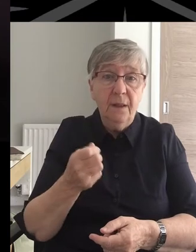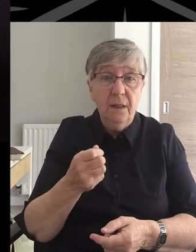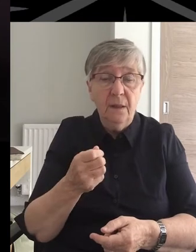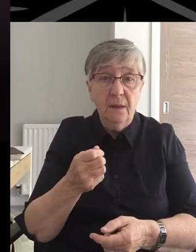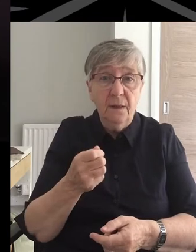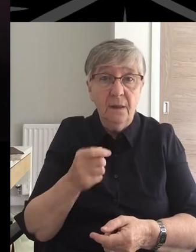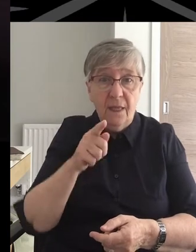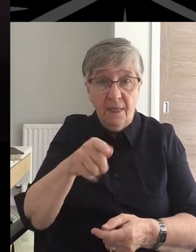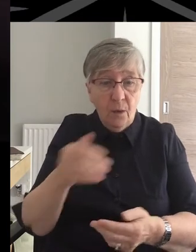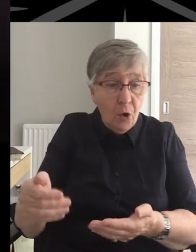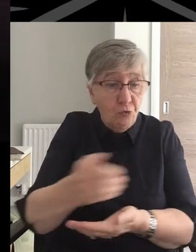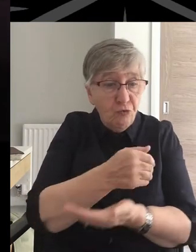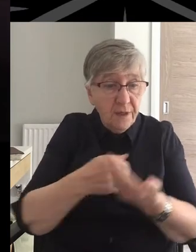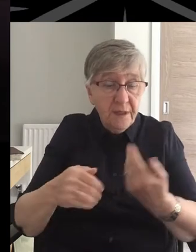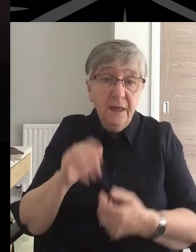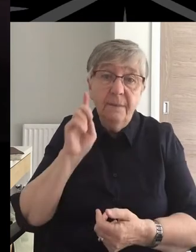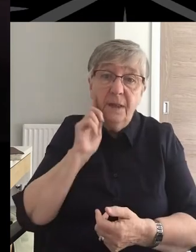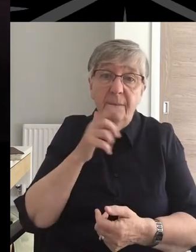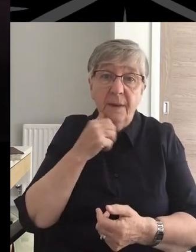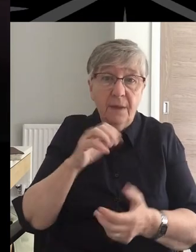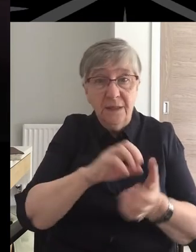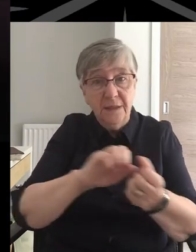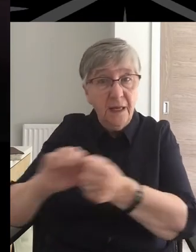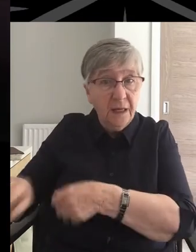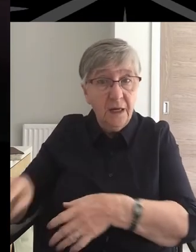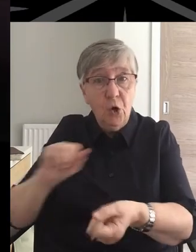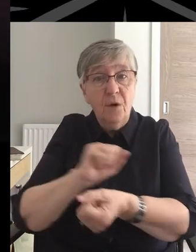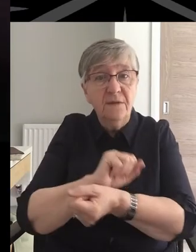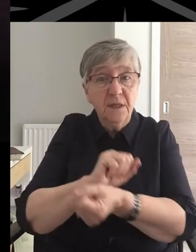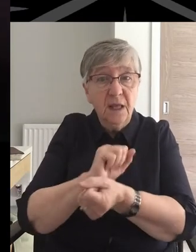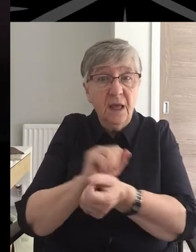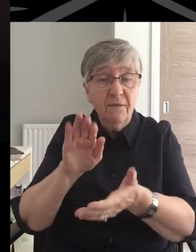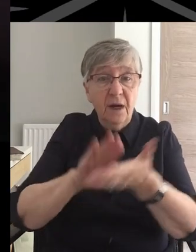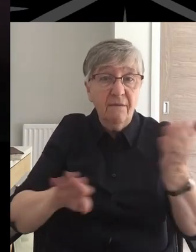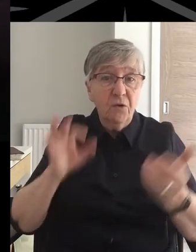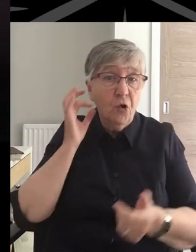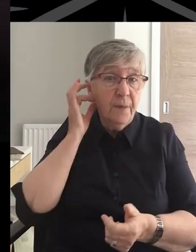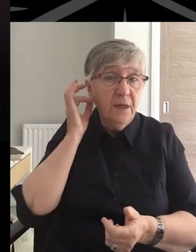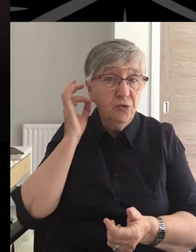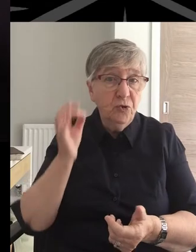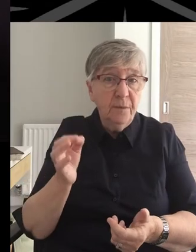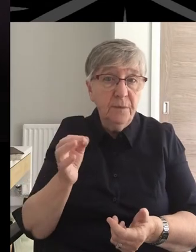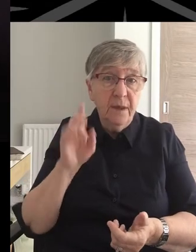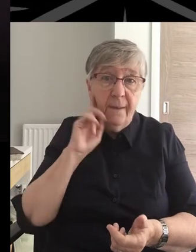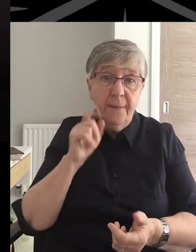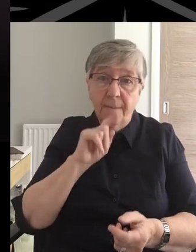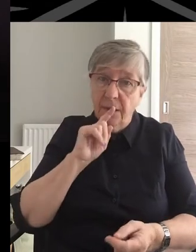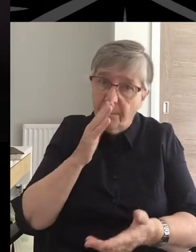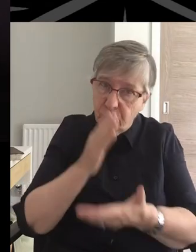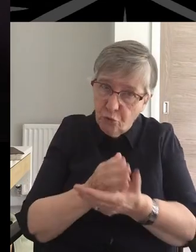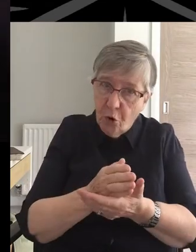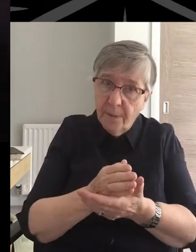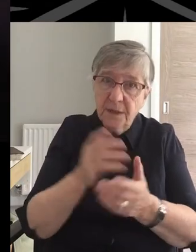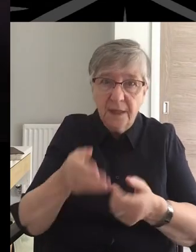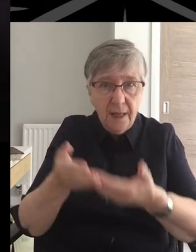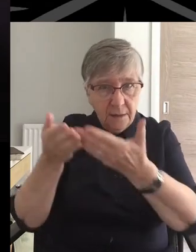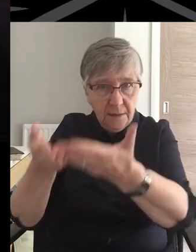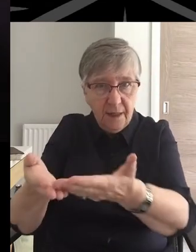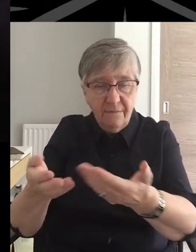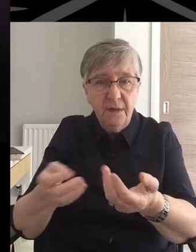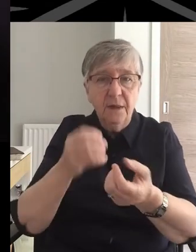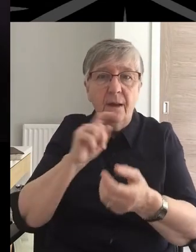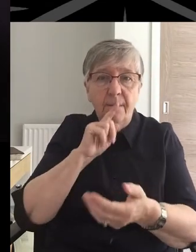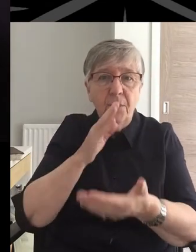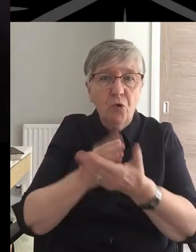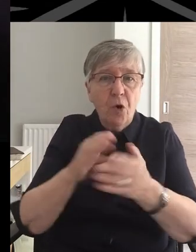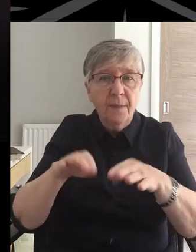a redeemed people, a people taken out of slavery in the foreign land of Egypt, people who were promised and then taken into the promised